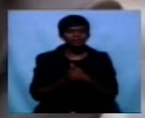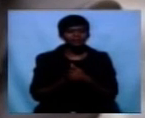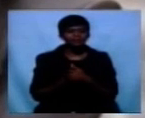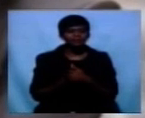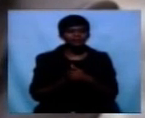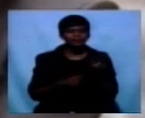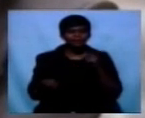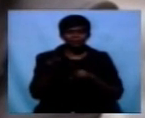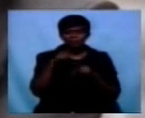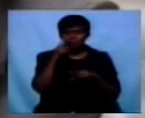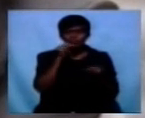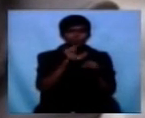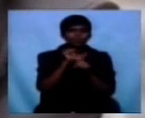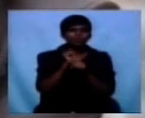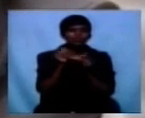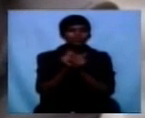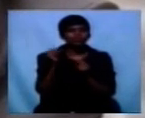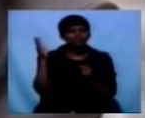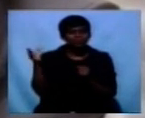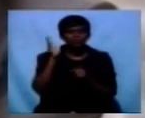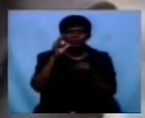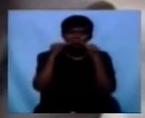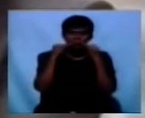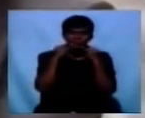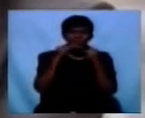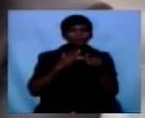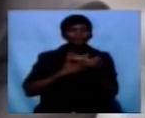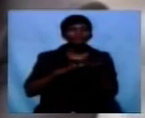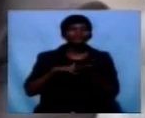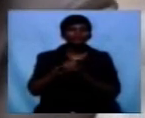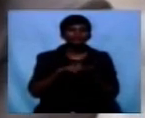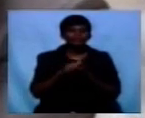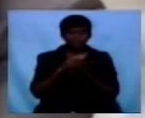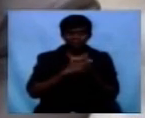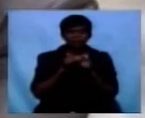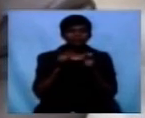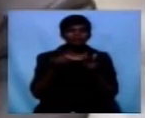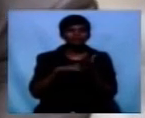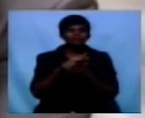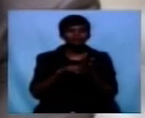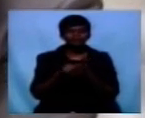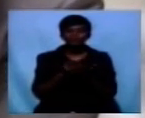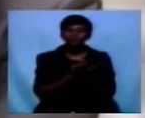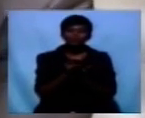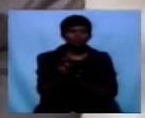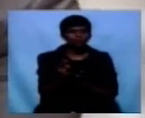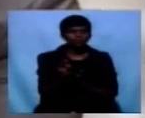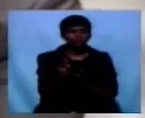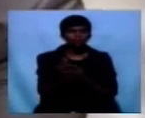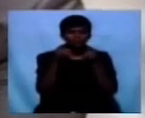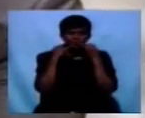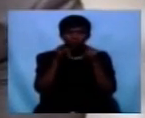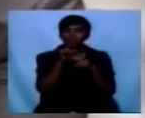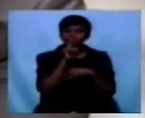those that have associated with me, they'll tell you that my weakness, my greatest weakness in life is honest. I'll tell you the